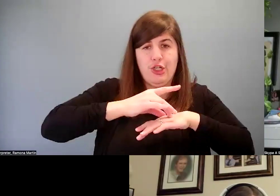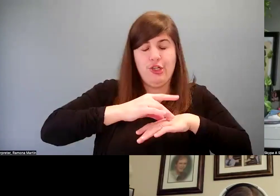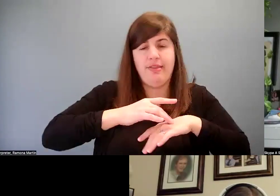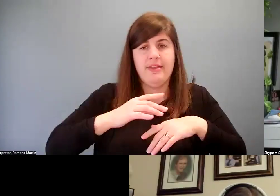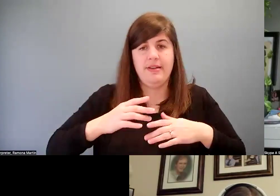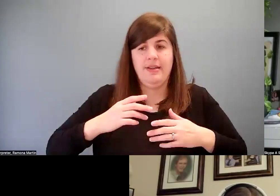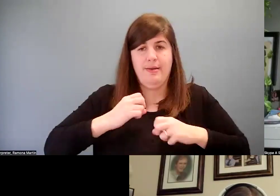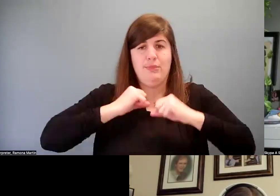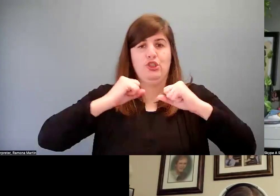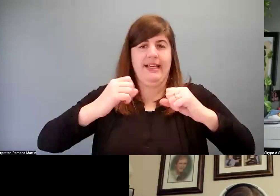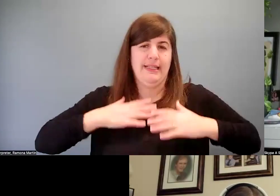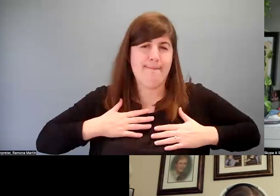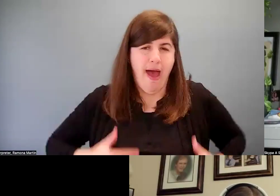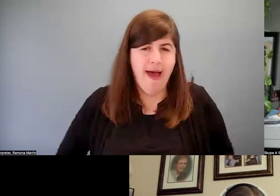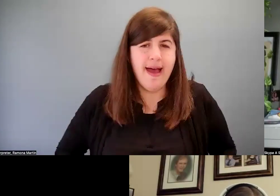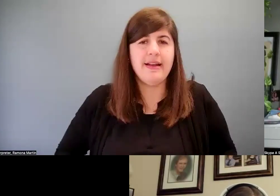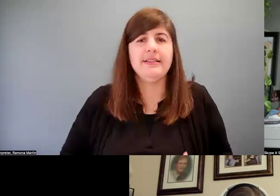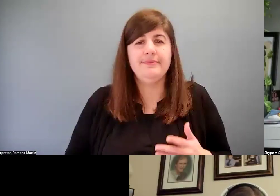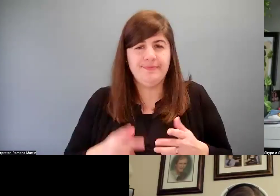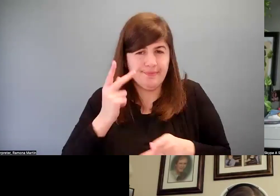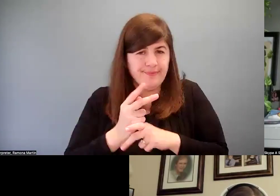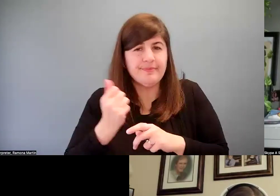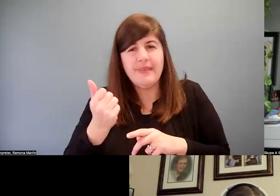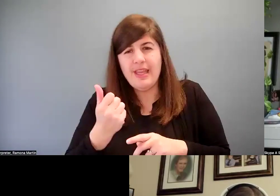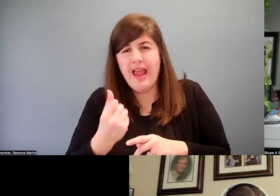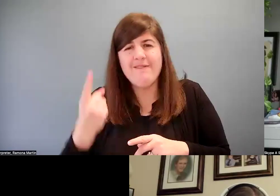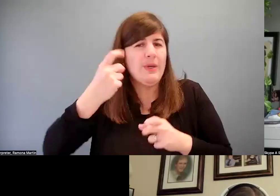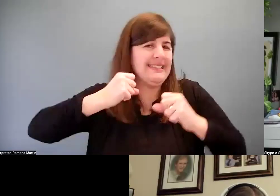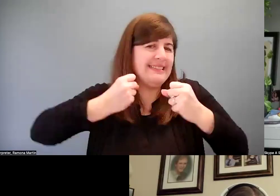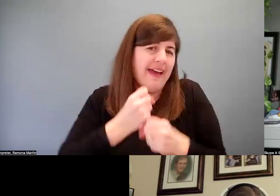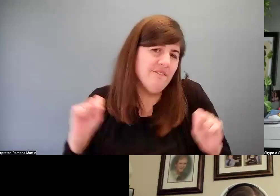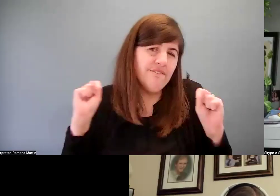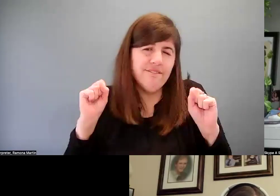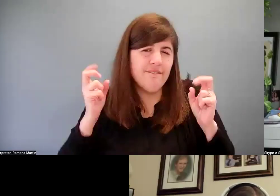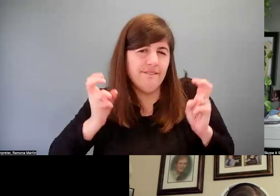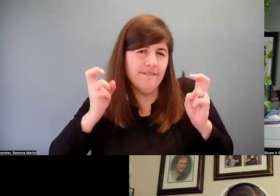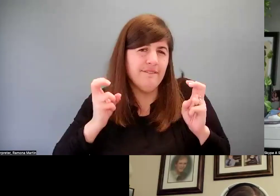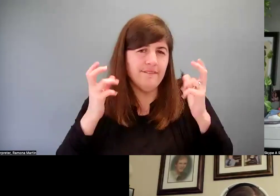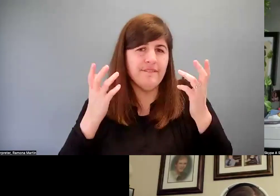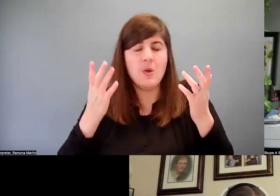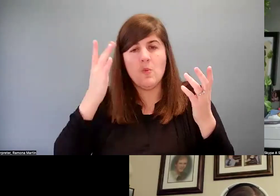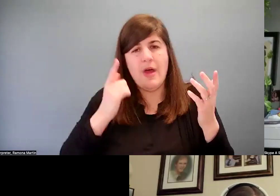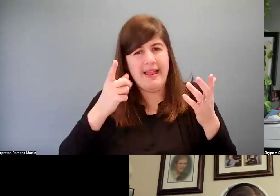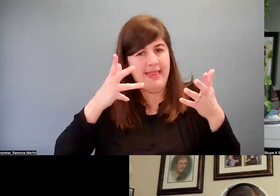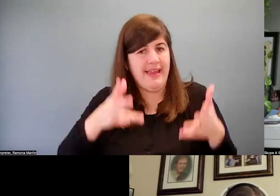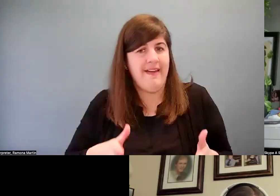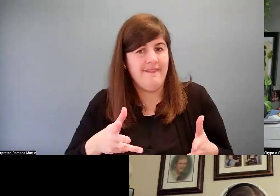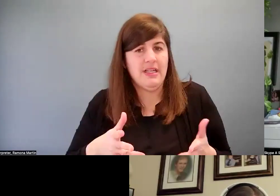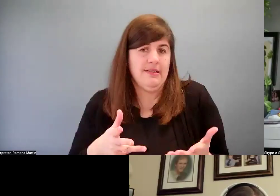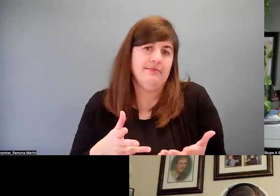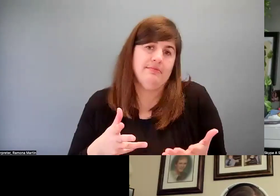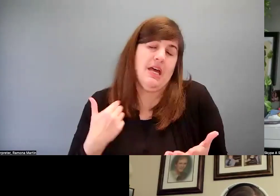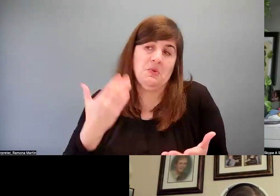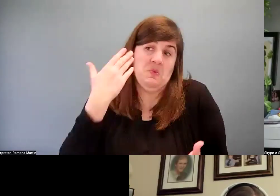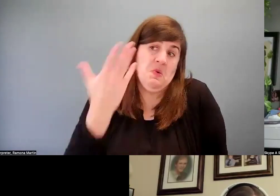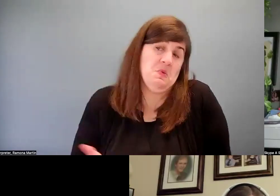trail helps like keep everybody safe as you're sliding over a bunch of different stuff. Why do they leave it behind though?